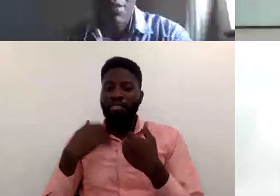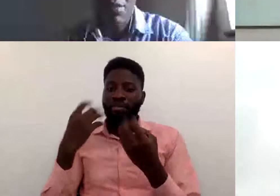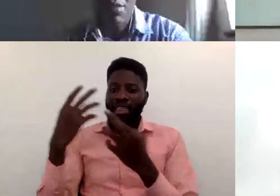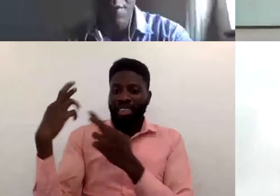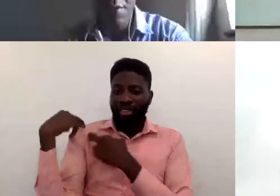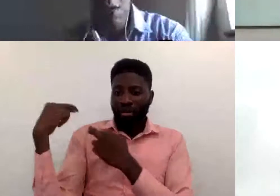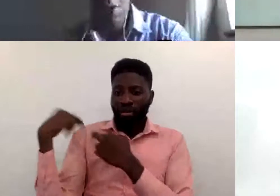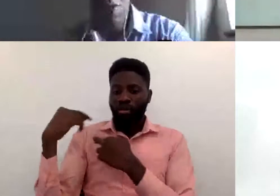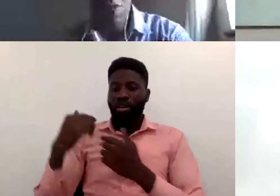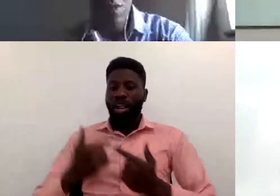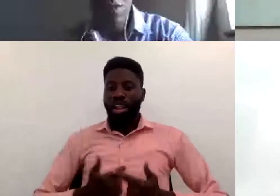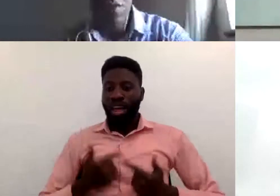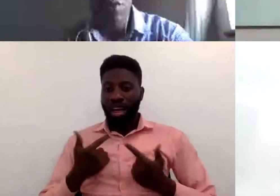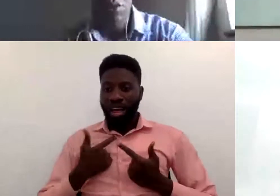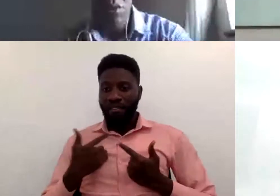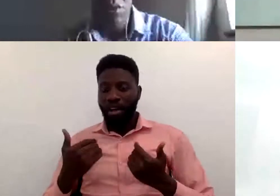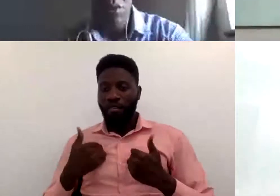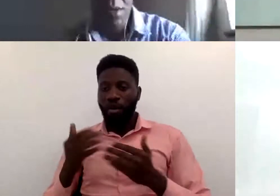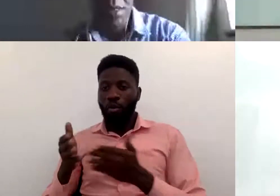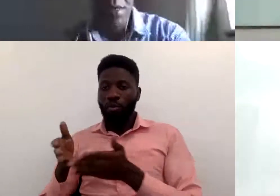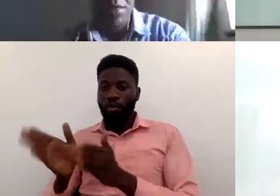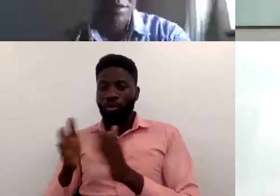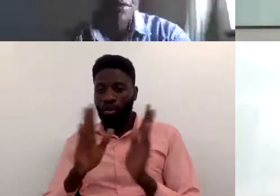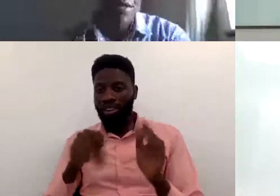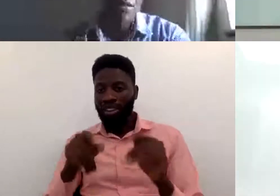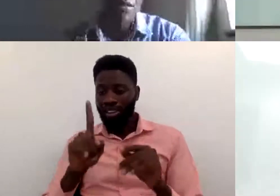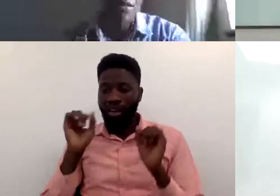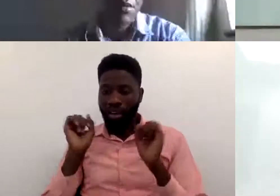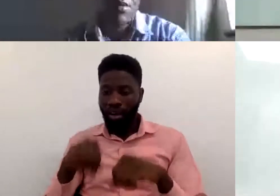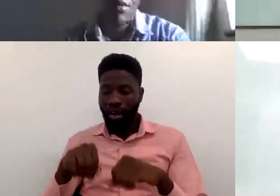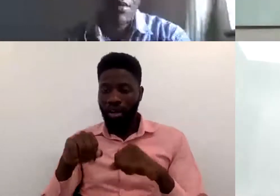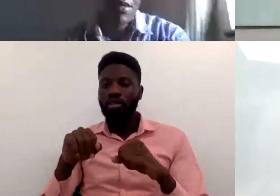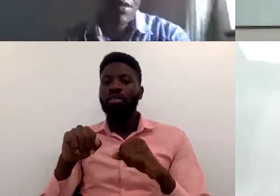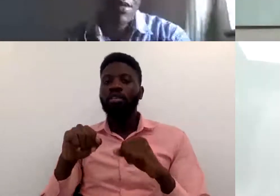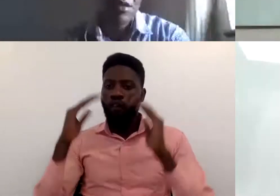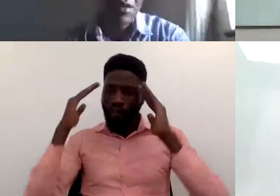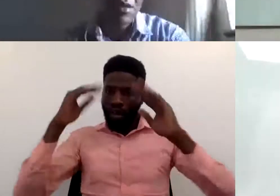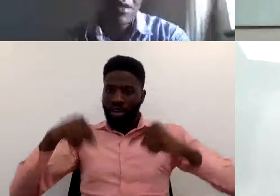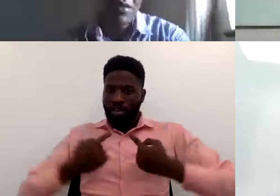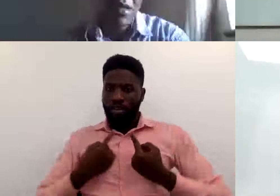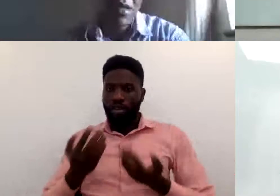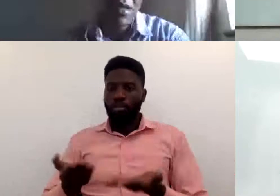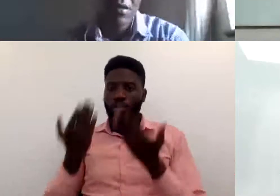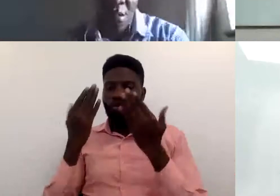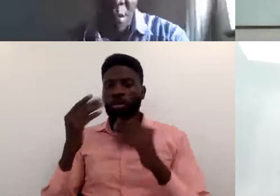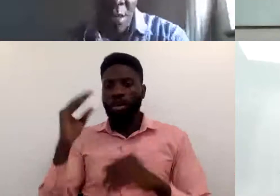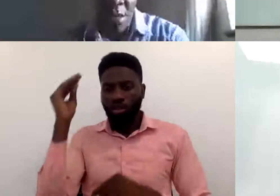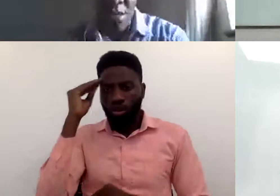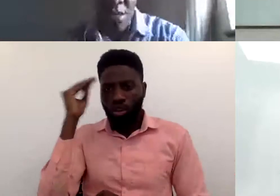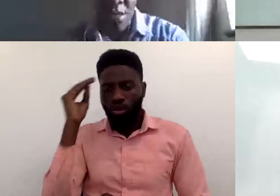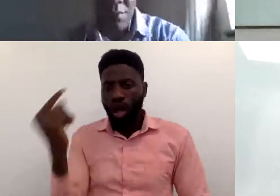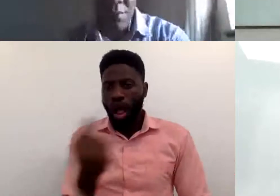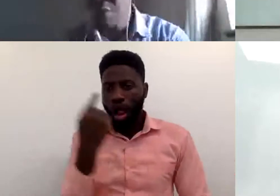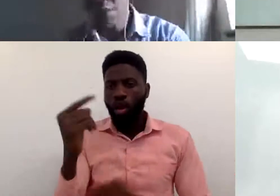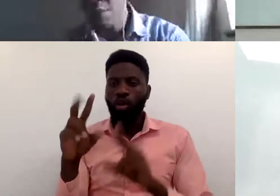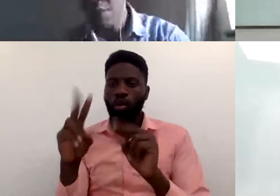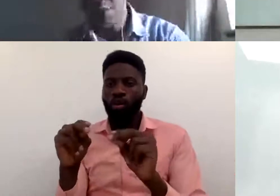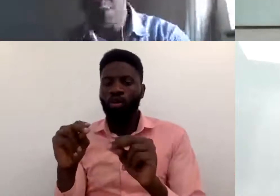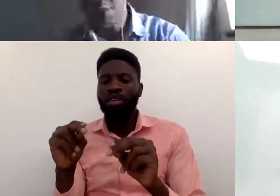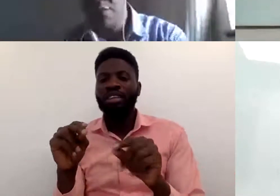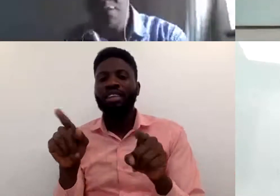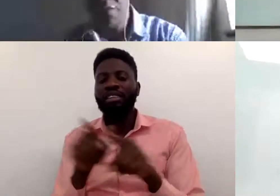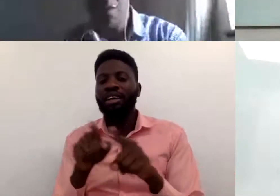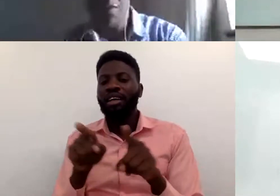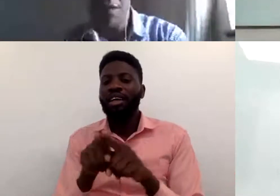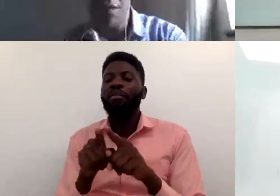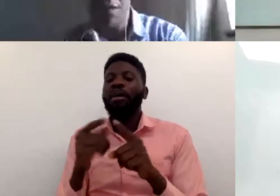in life, the opportunities for you to really accelerate investments in yourself. And it's not just education. Davidson talked about